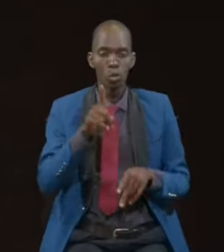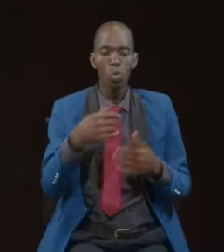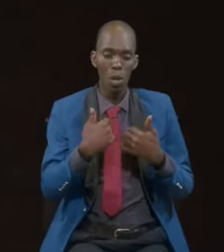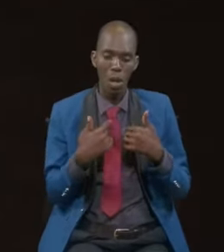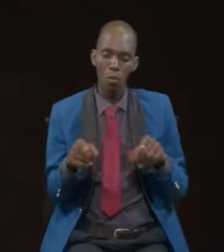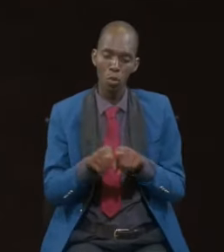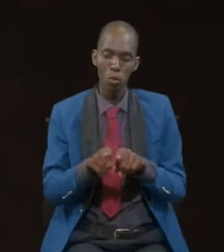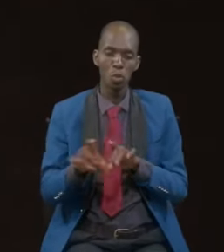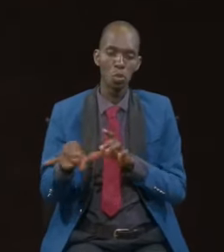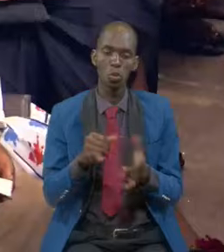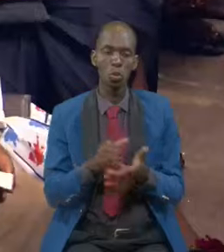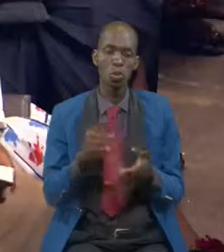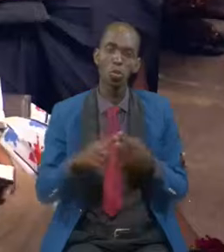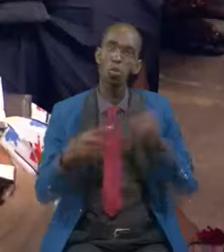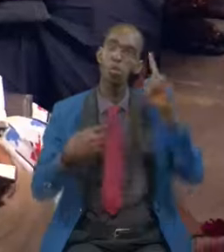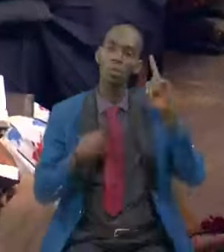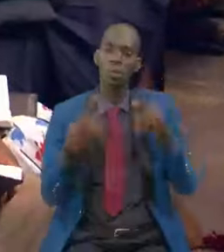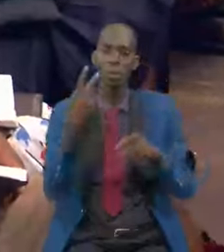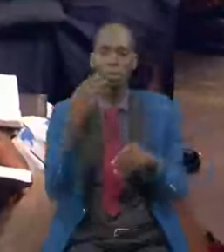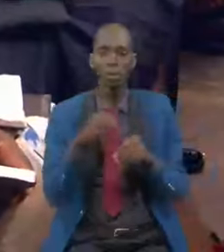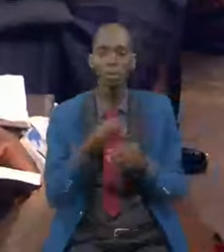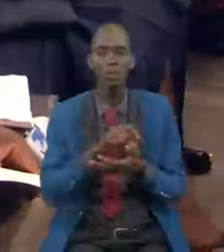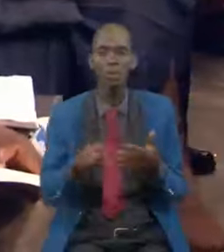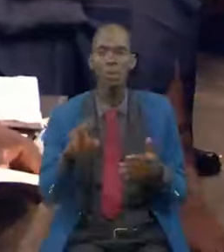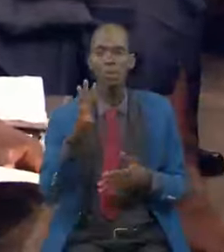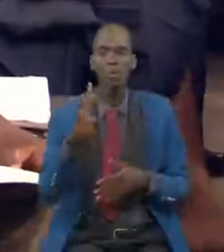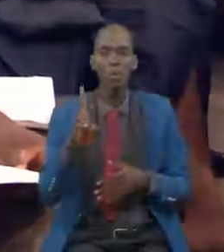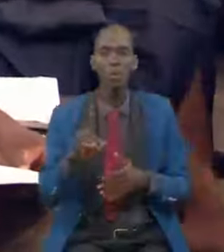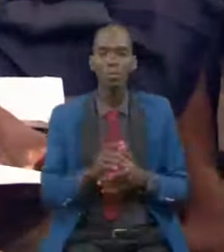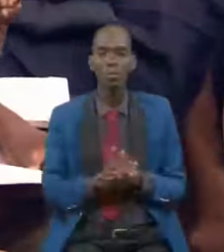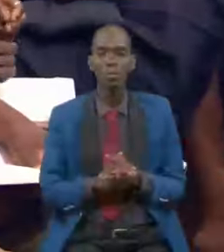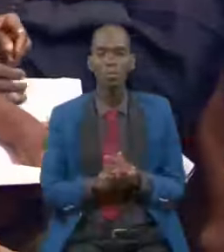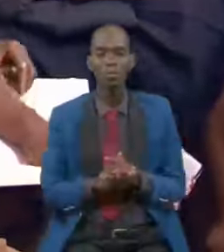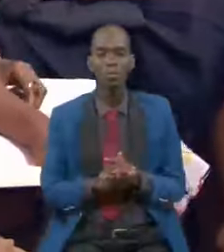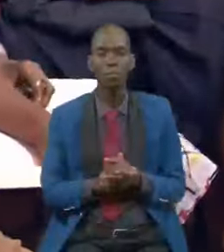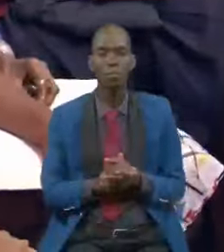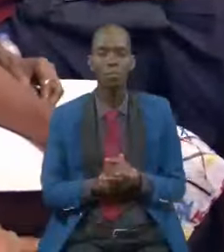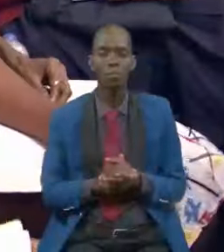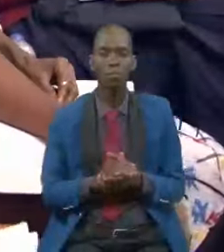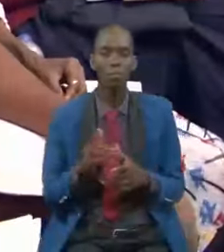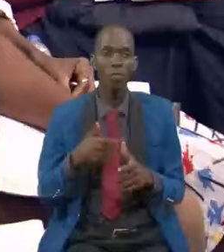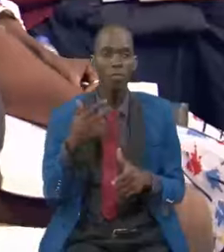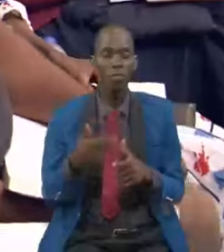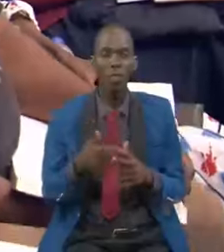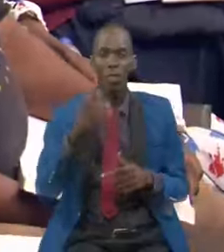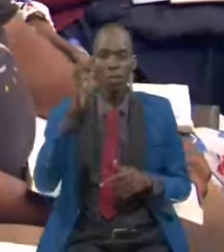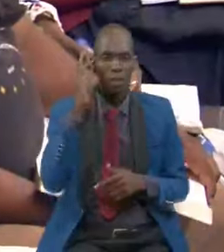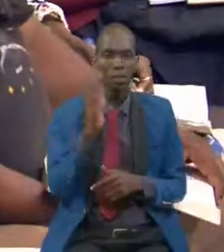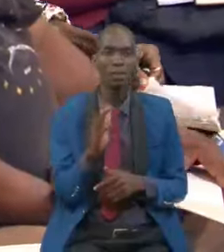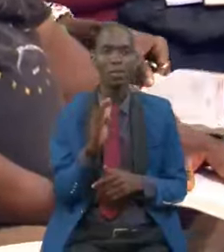me. Look at verse 41. In verse 41, then shall he